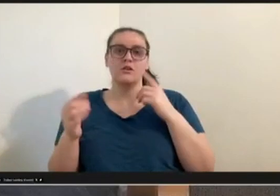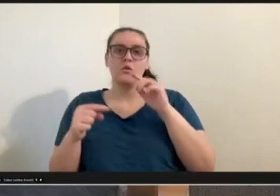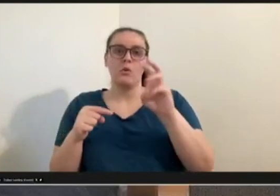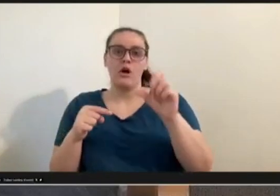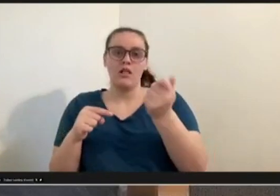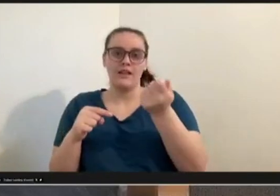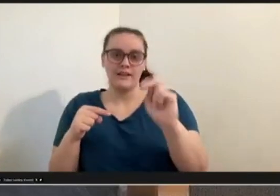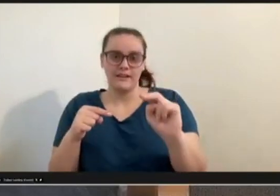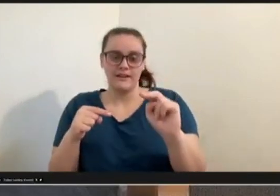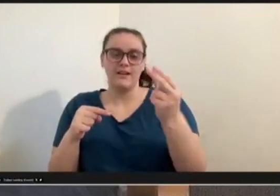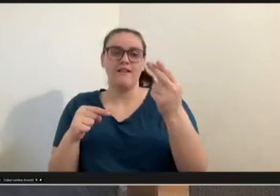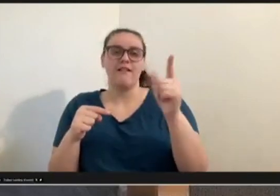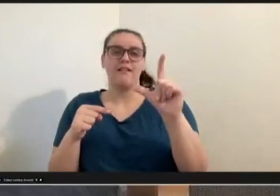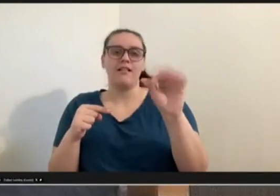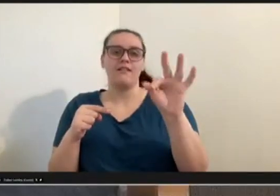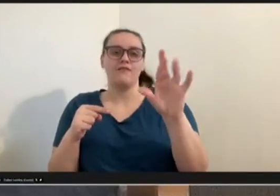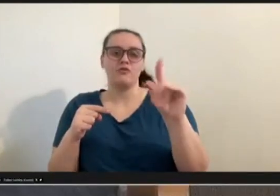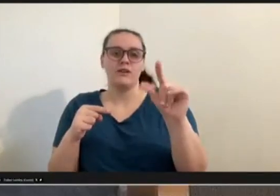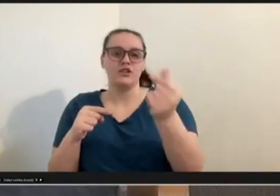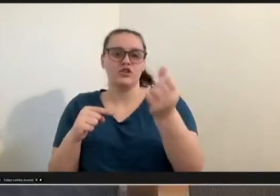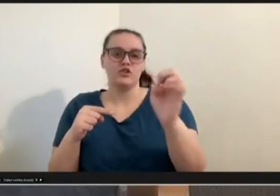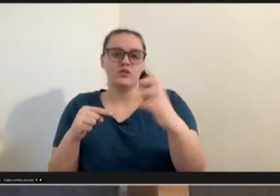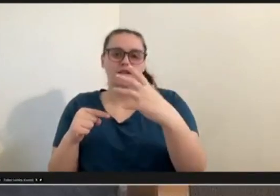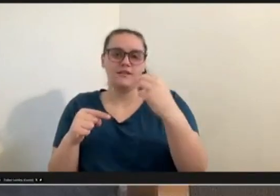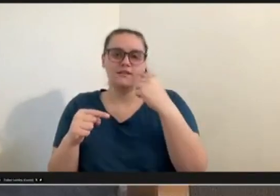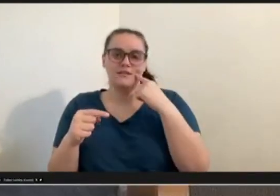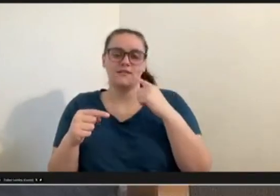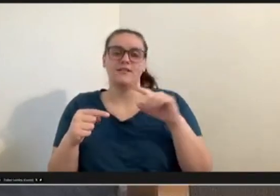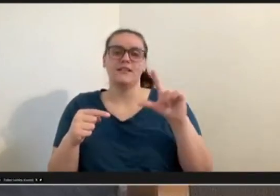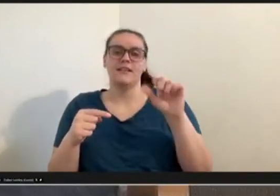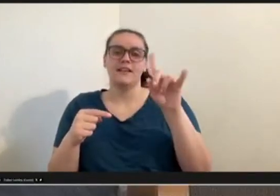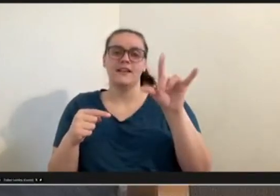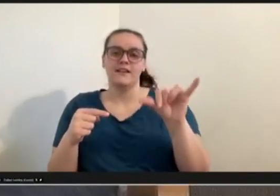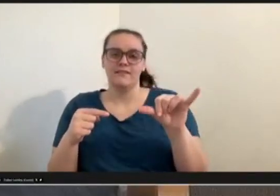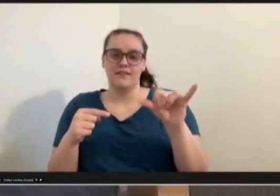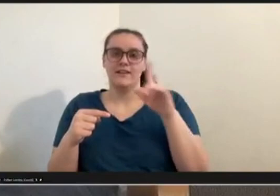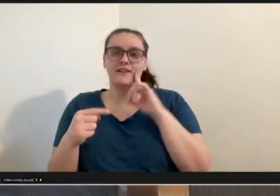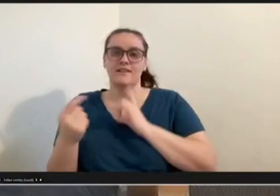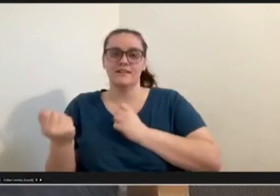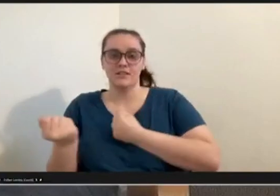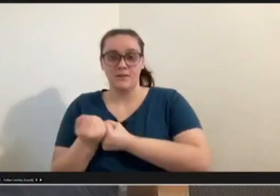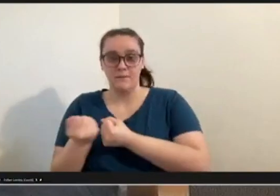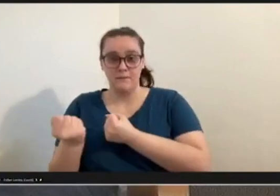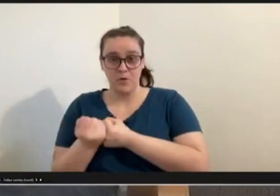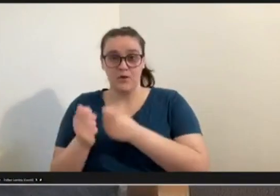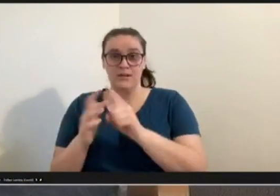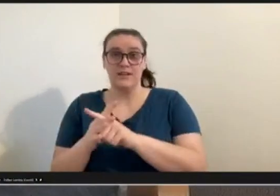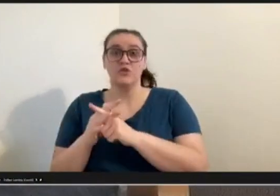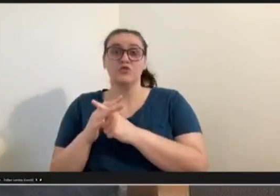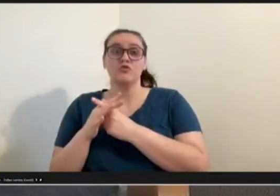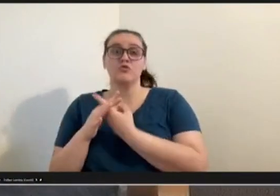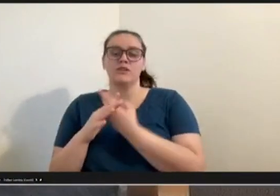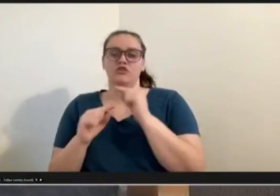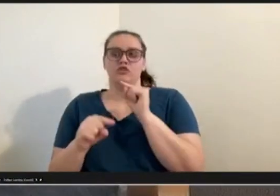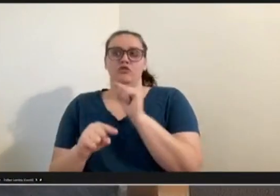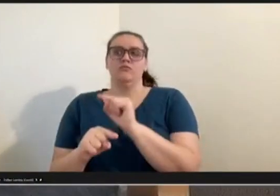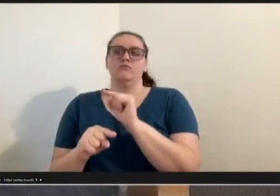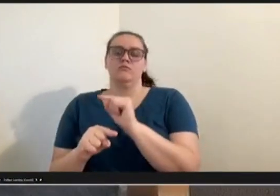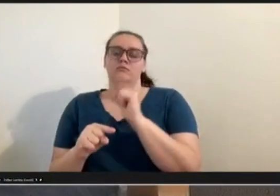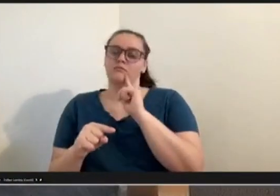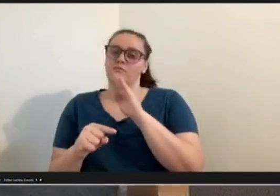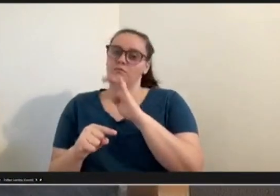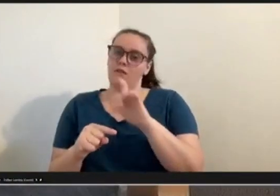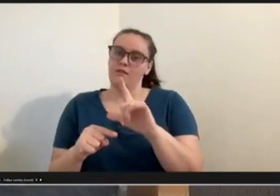Bill 3457A and support the original version of that bill. The original version of House